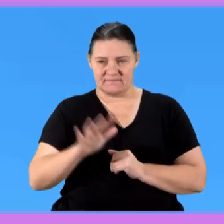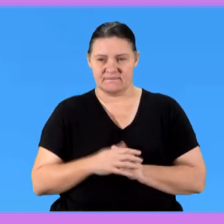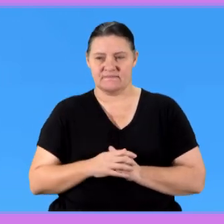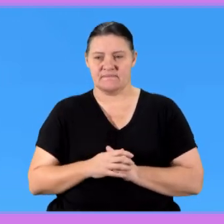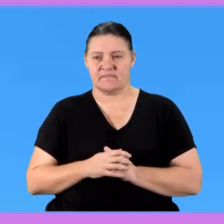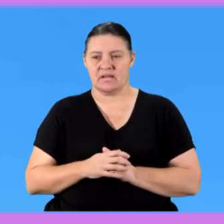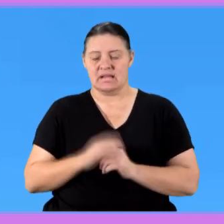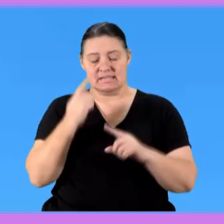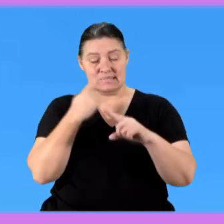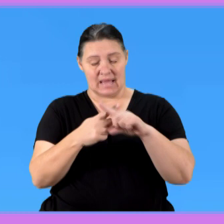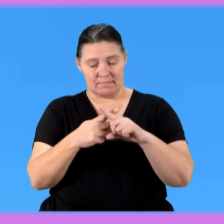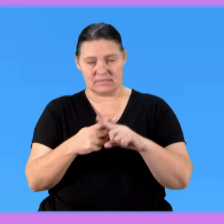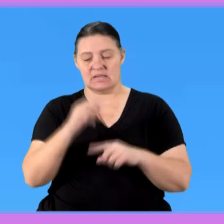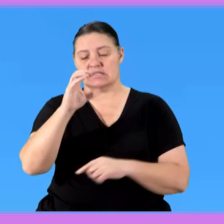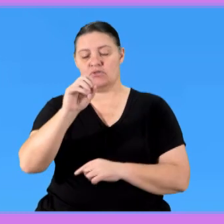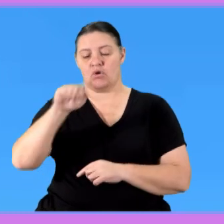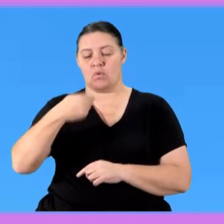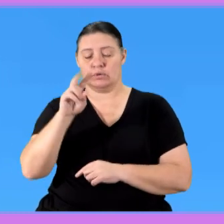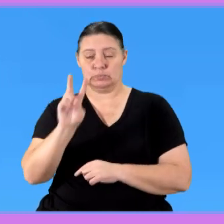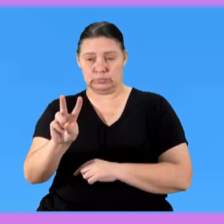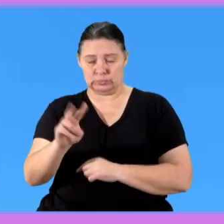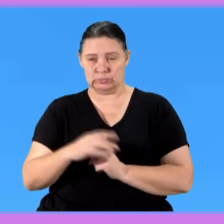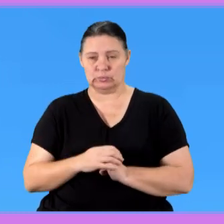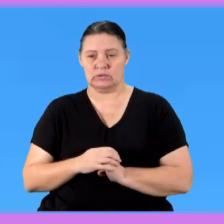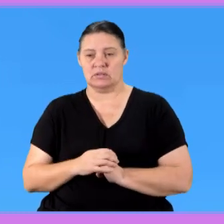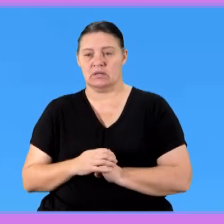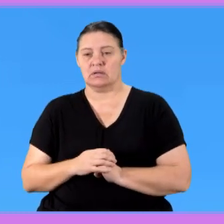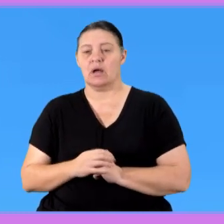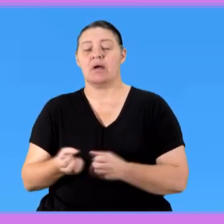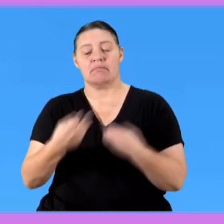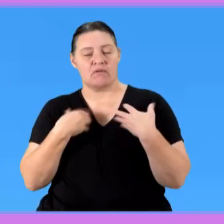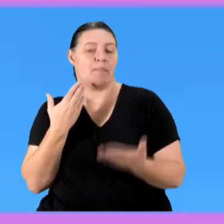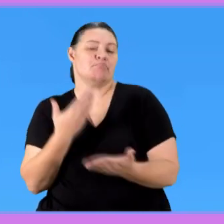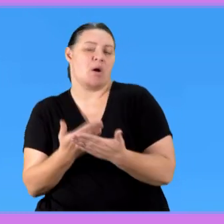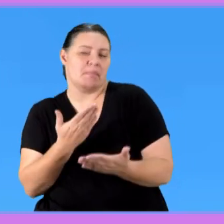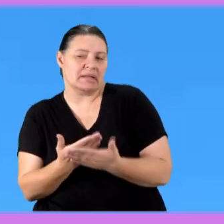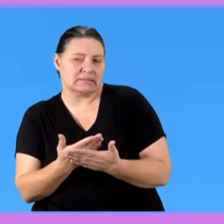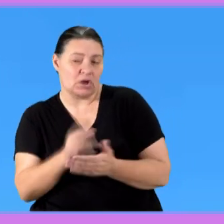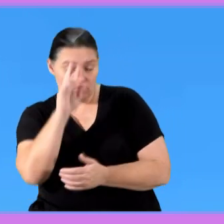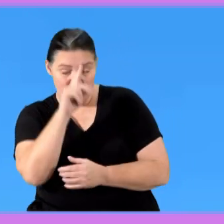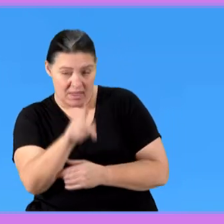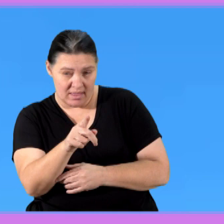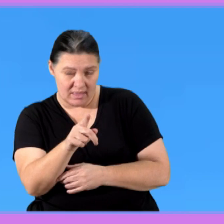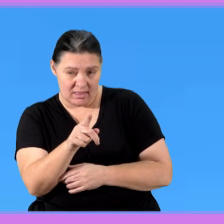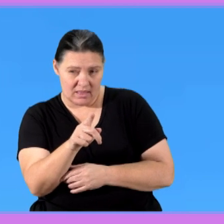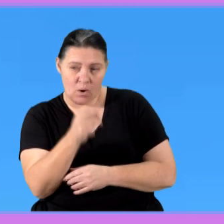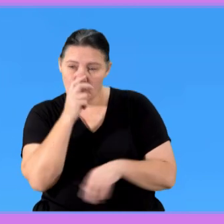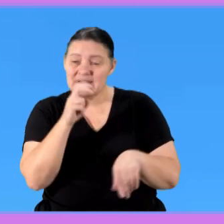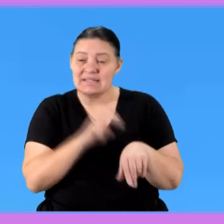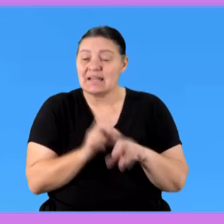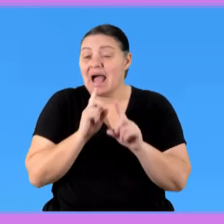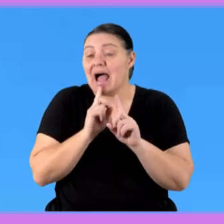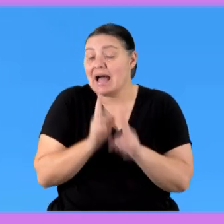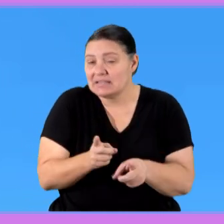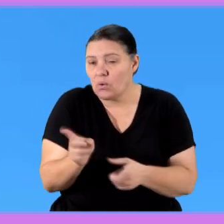0.75 multiplied by 0.2, and that should give us a probability. And remember, we need